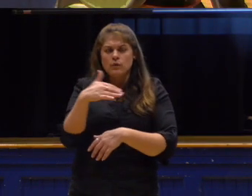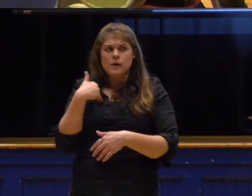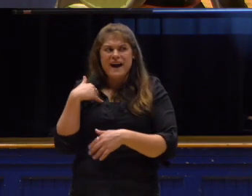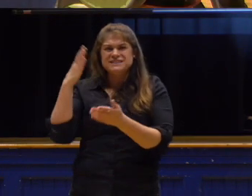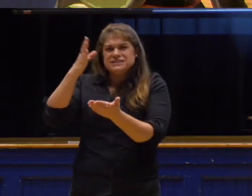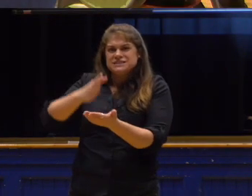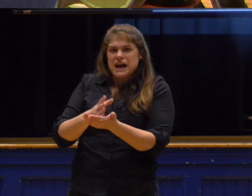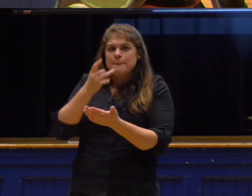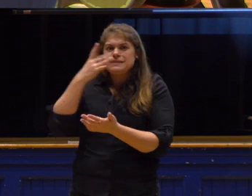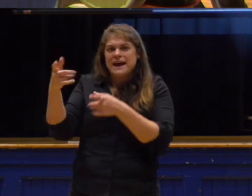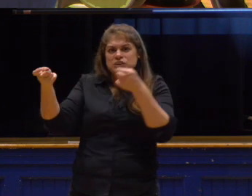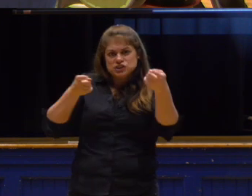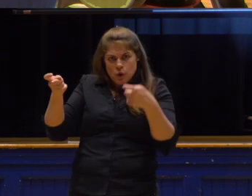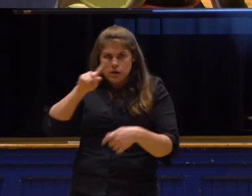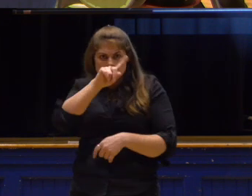controlled?